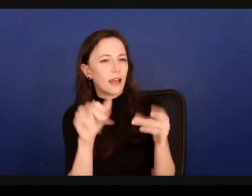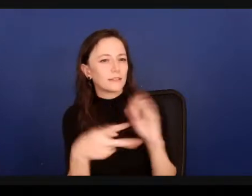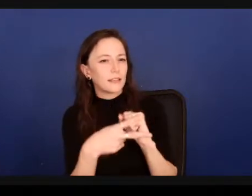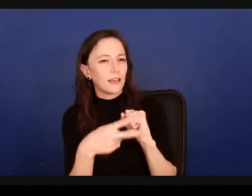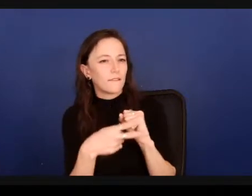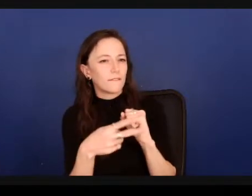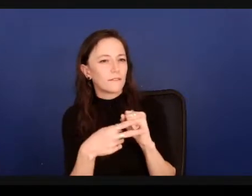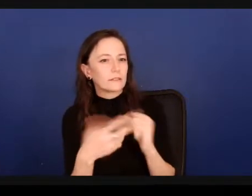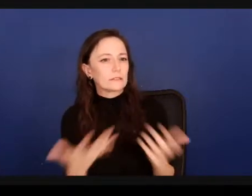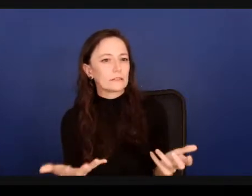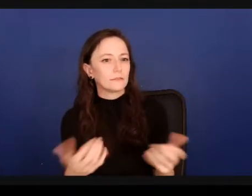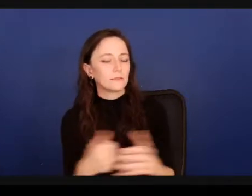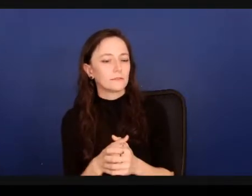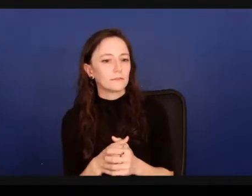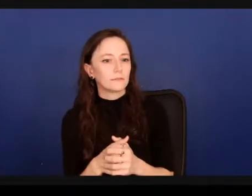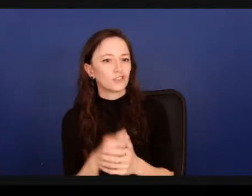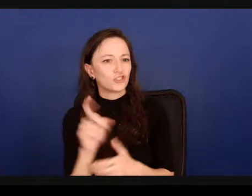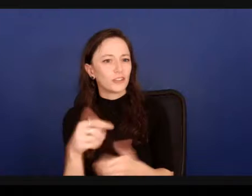reason, even though it should have.